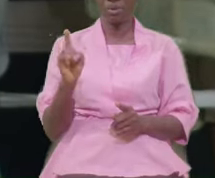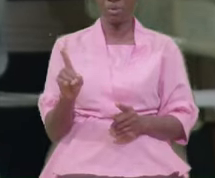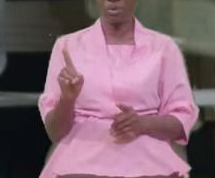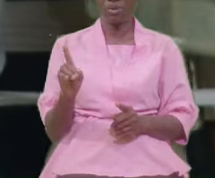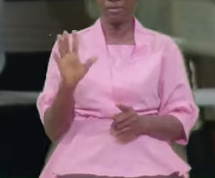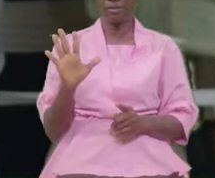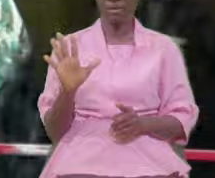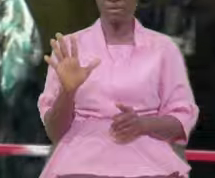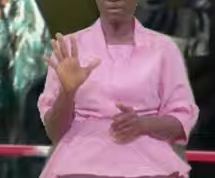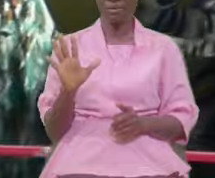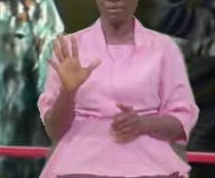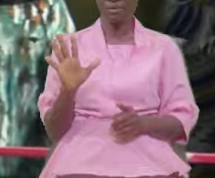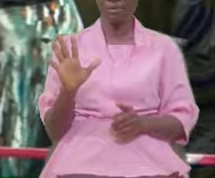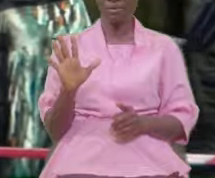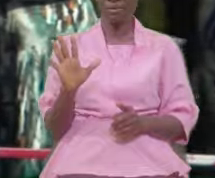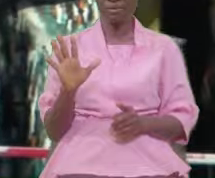915